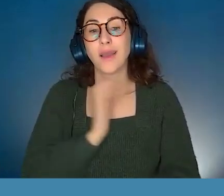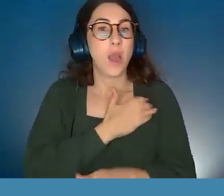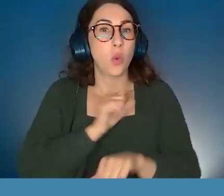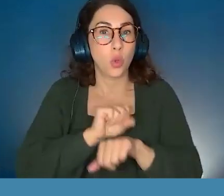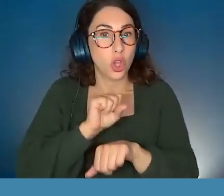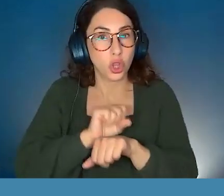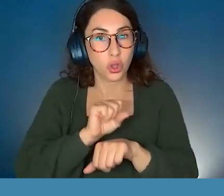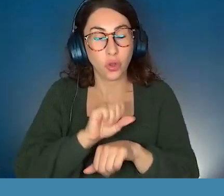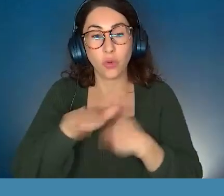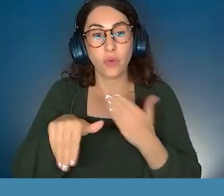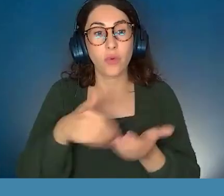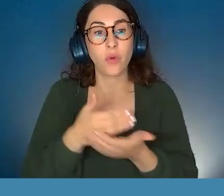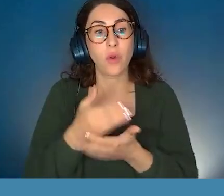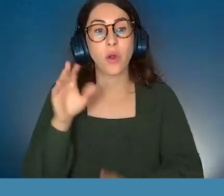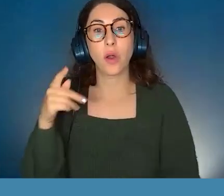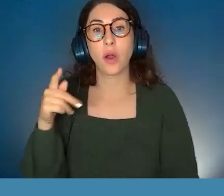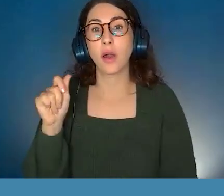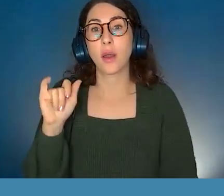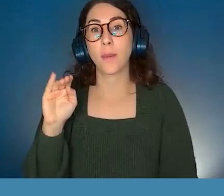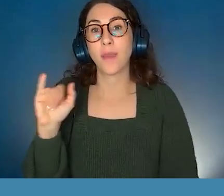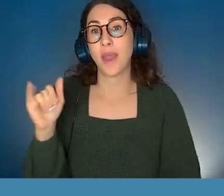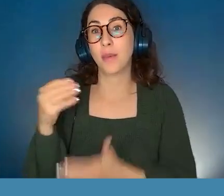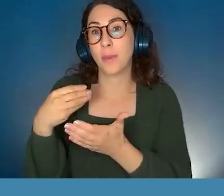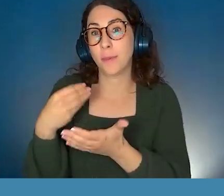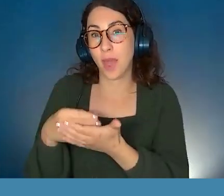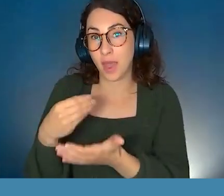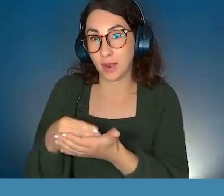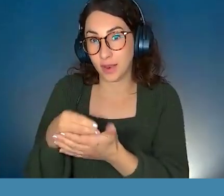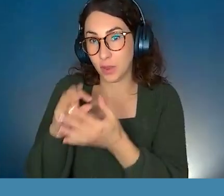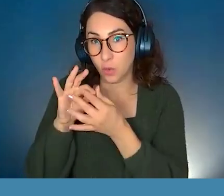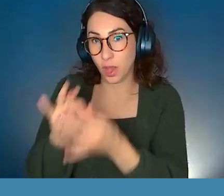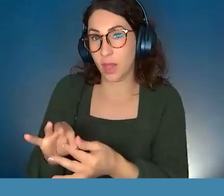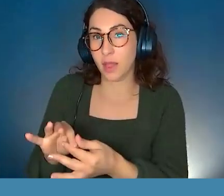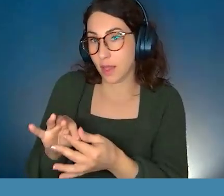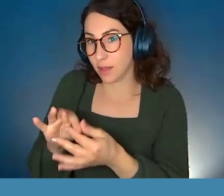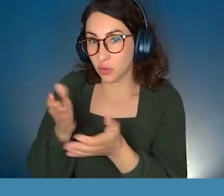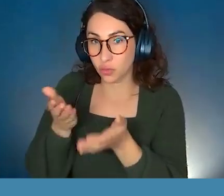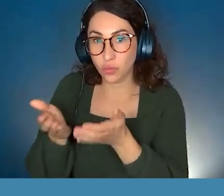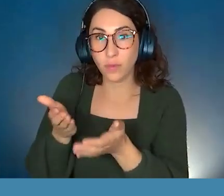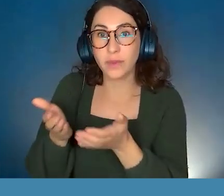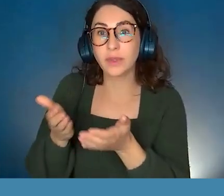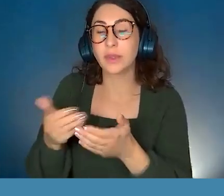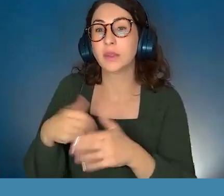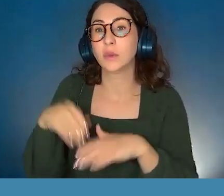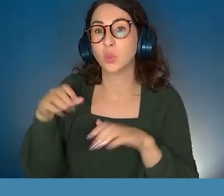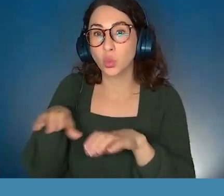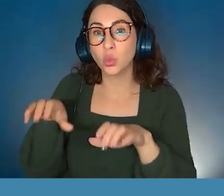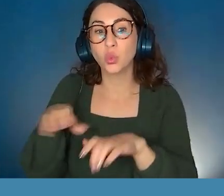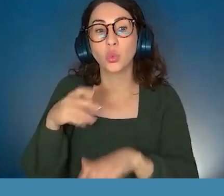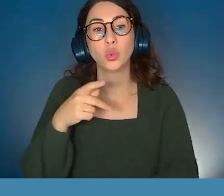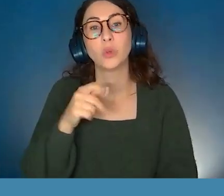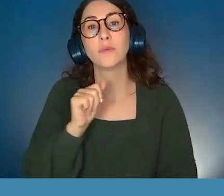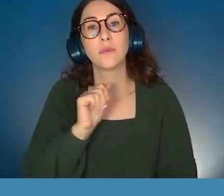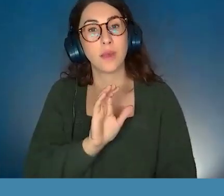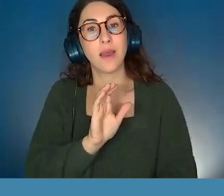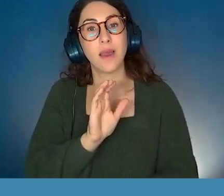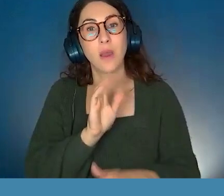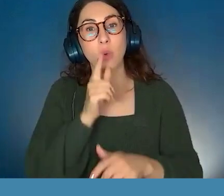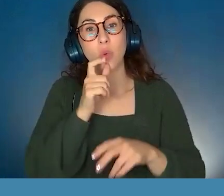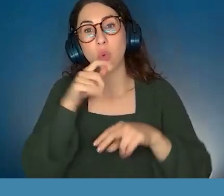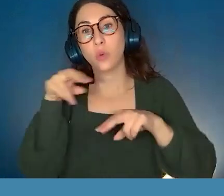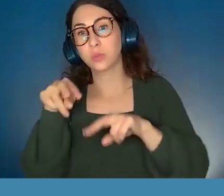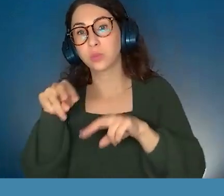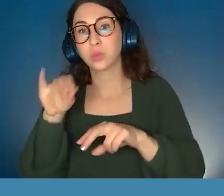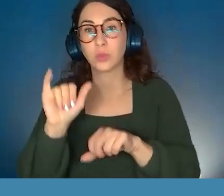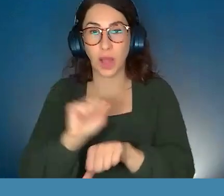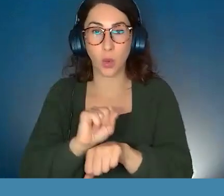our PAMI grant funding on to assist individuals with mental illness, the PAC oversees that work.